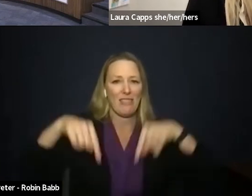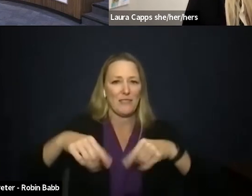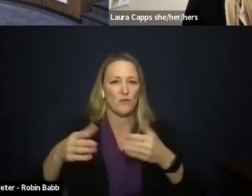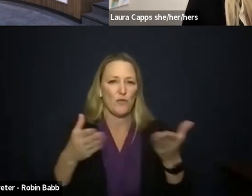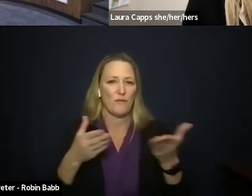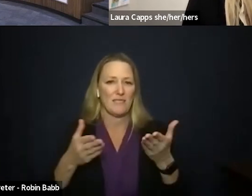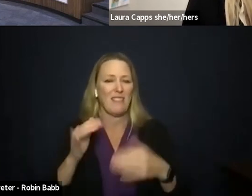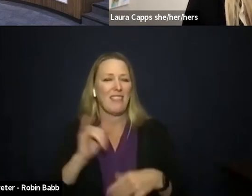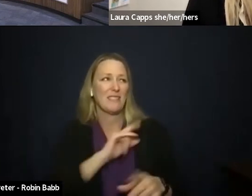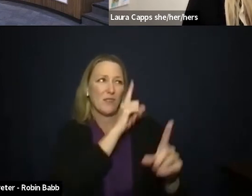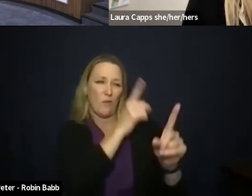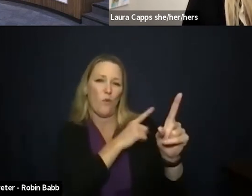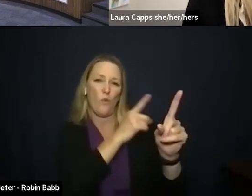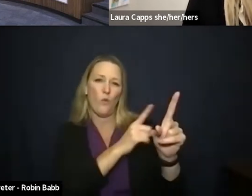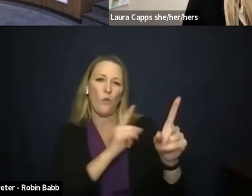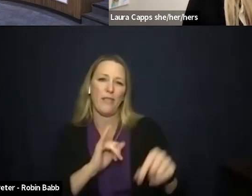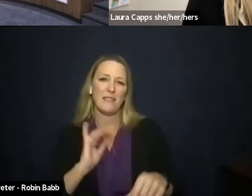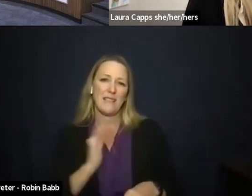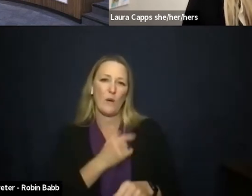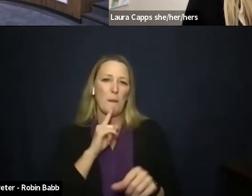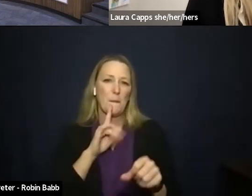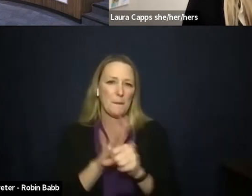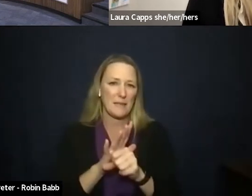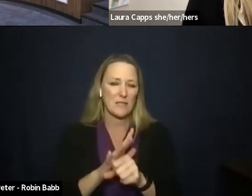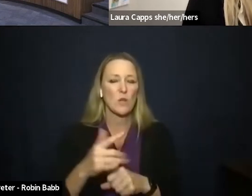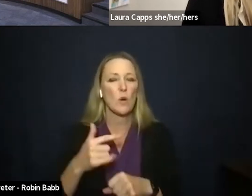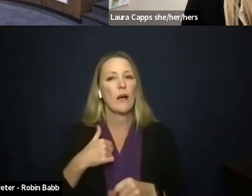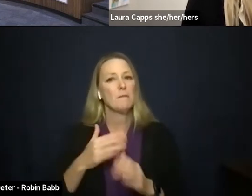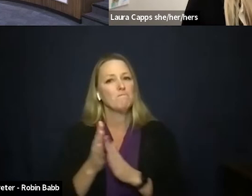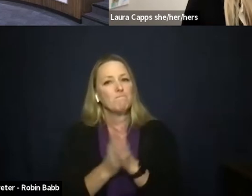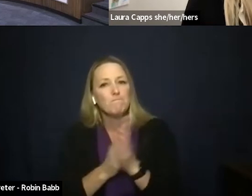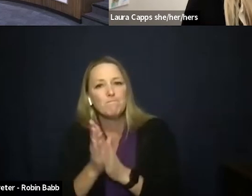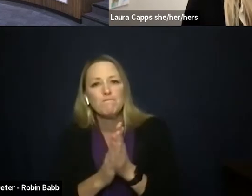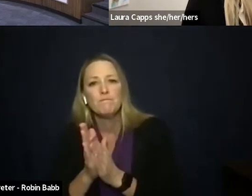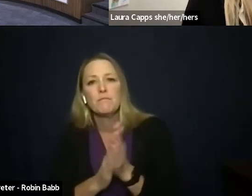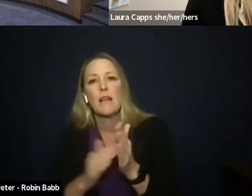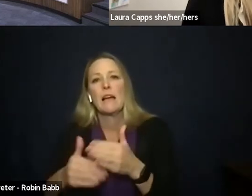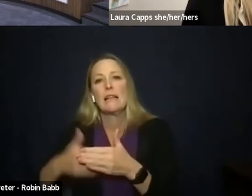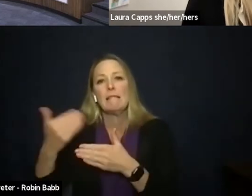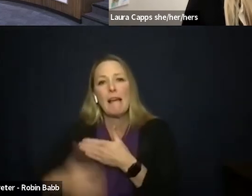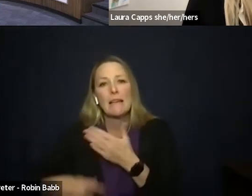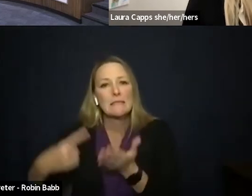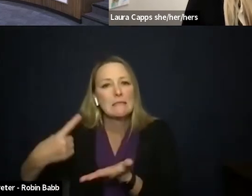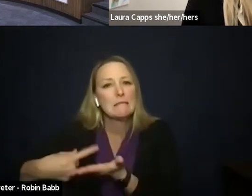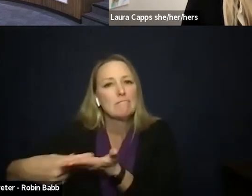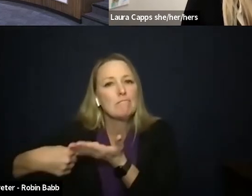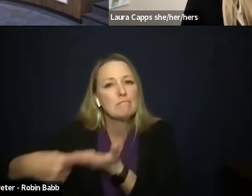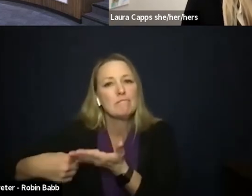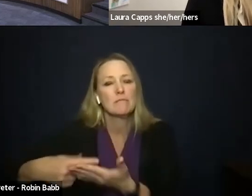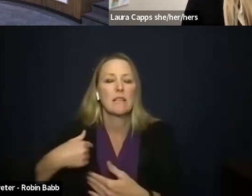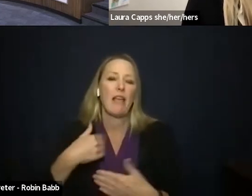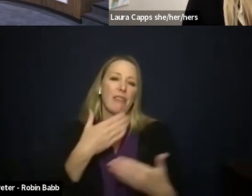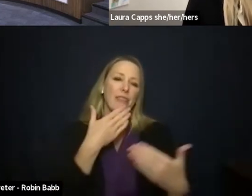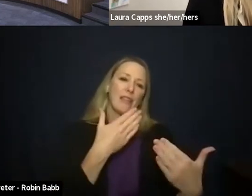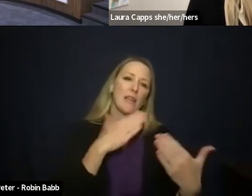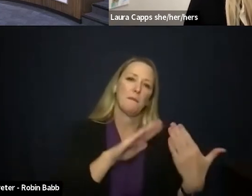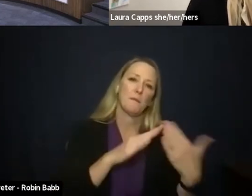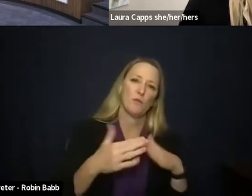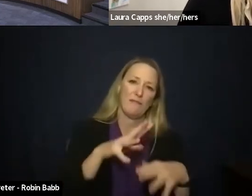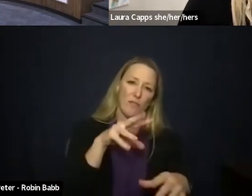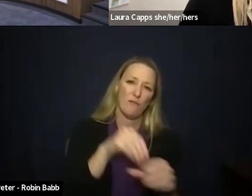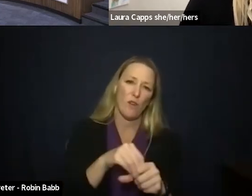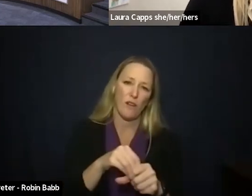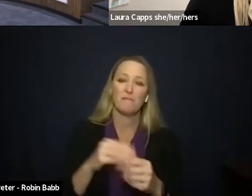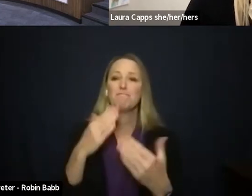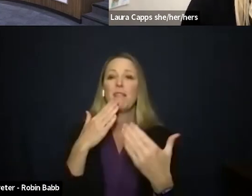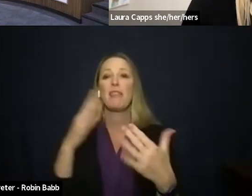and uh so that i look forward to the next discussion and appreciate the community's involvement thus far thank you madam